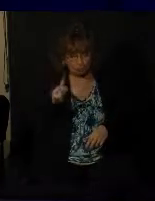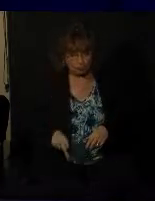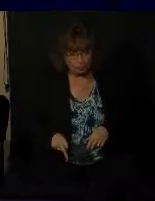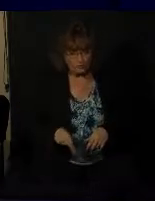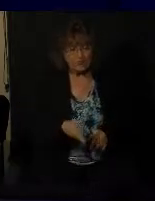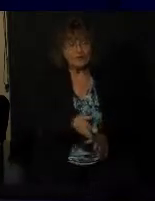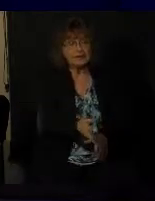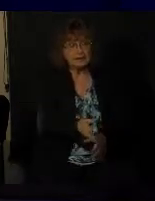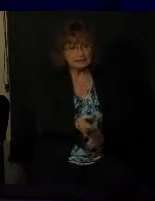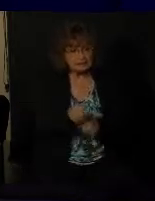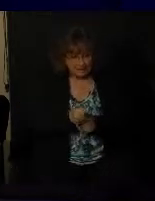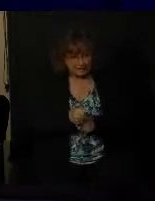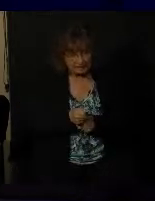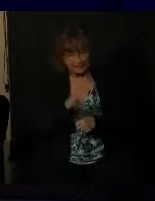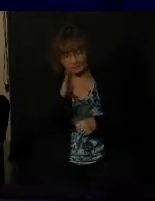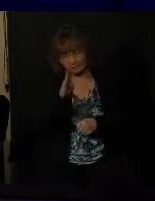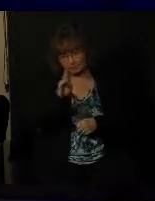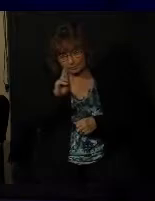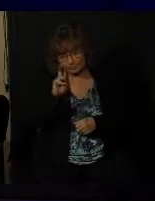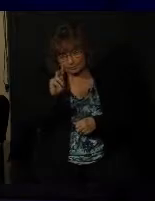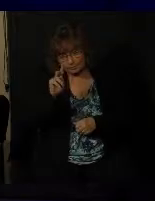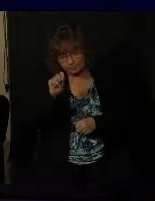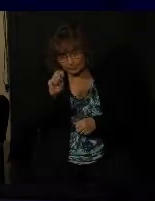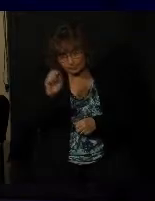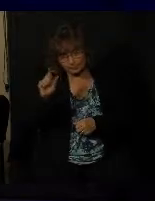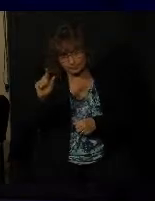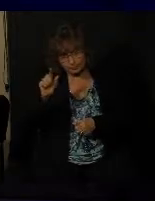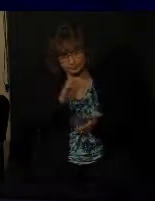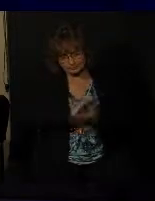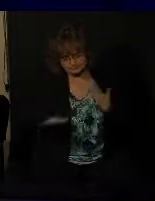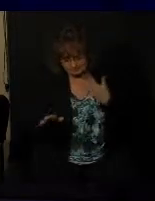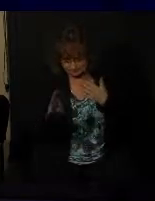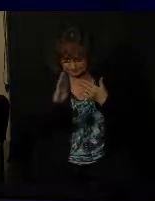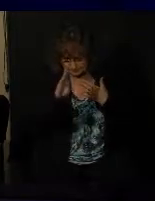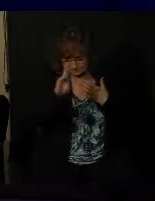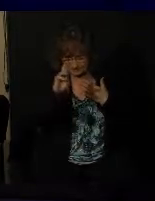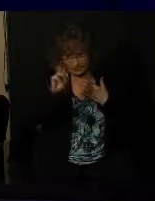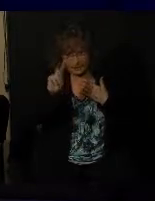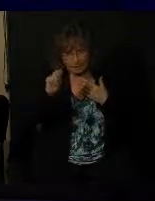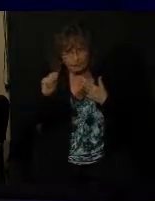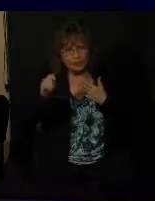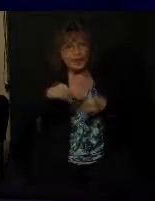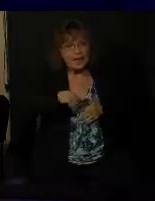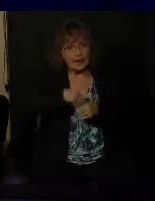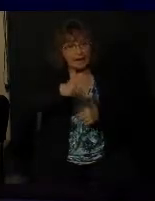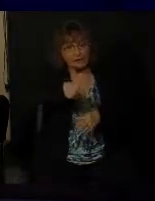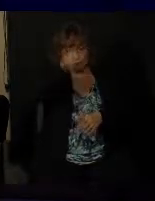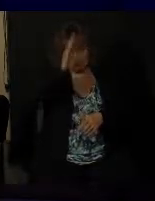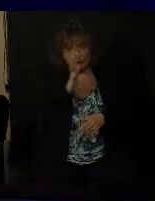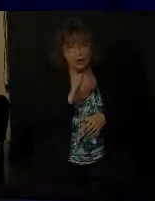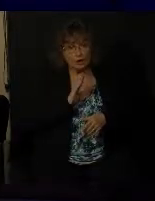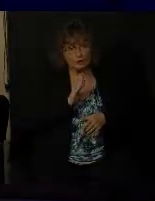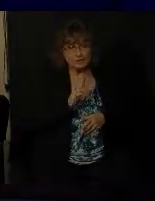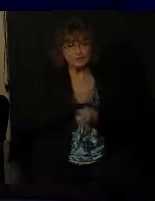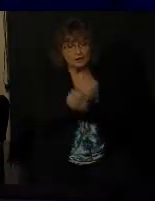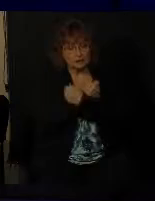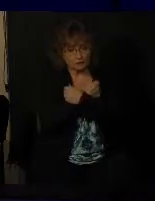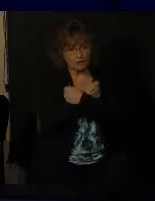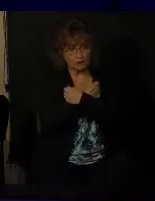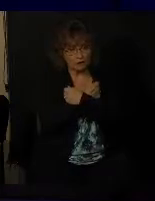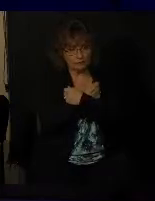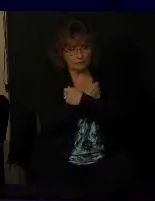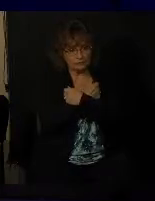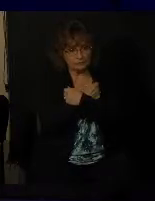1. I believe it's the only chapter. Verse 24, now unto him that is able to keep you from